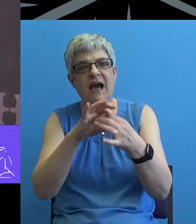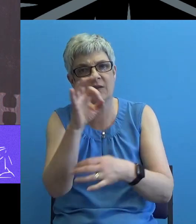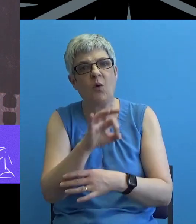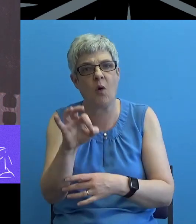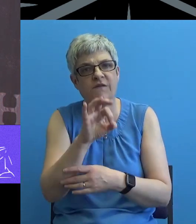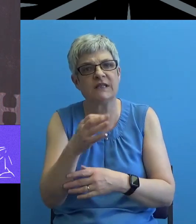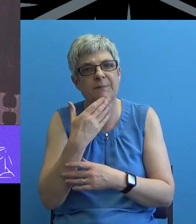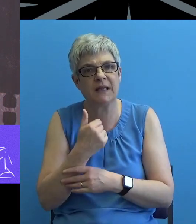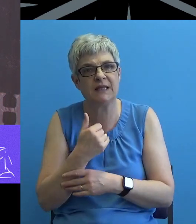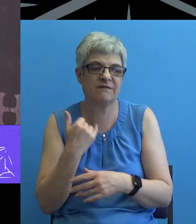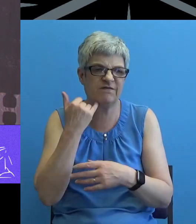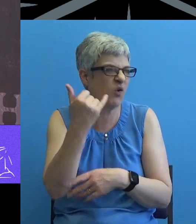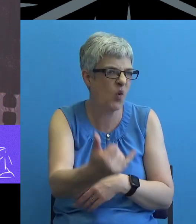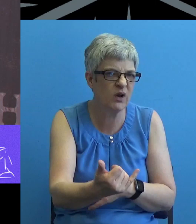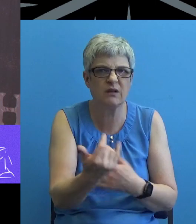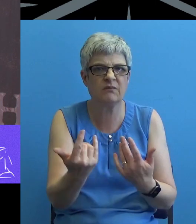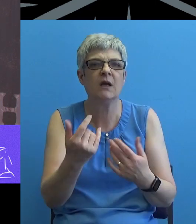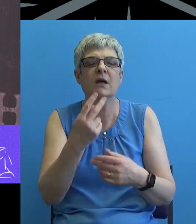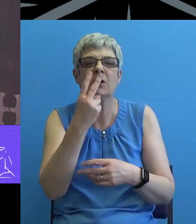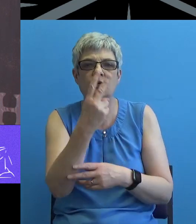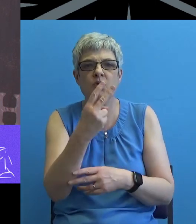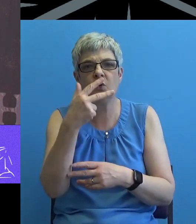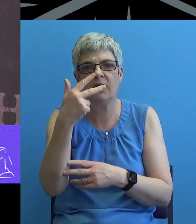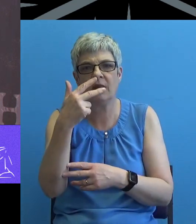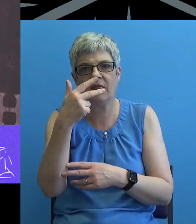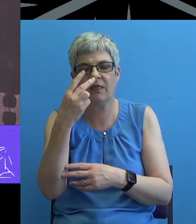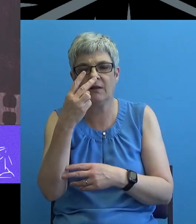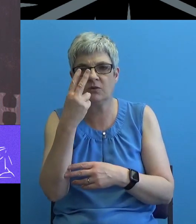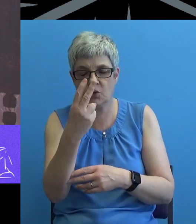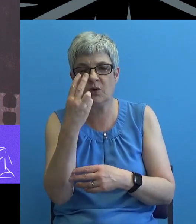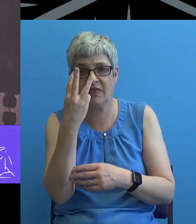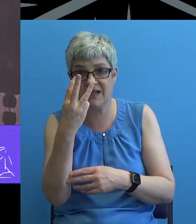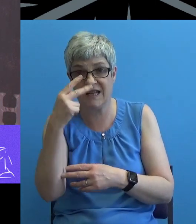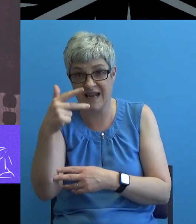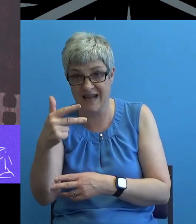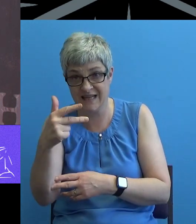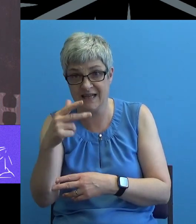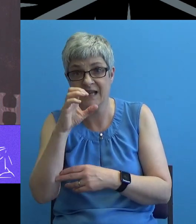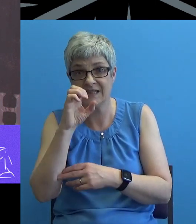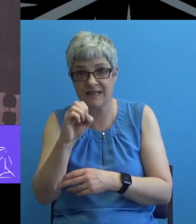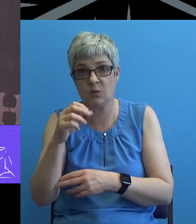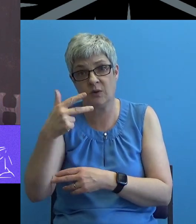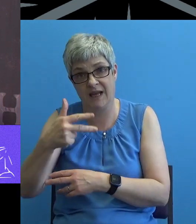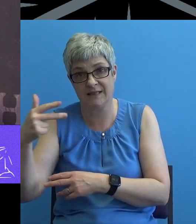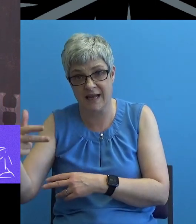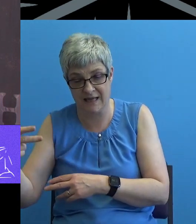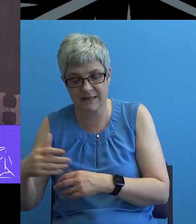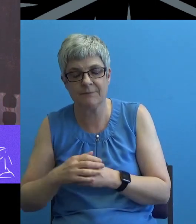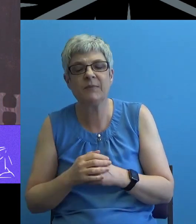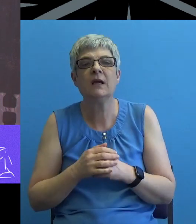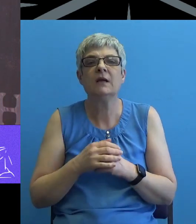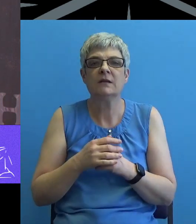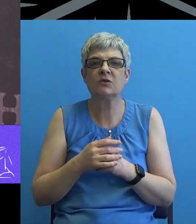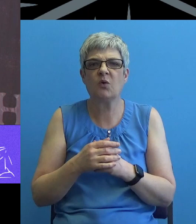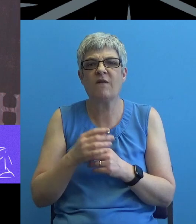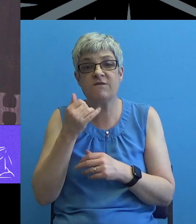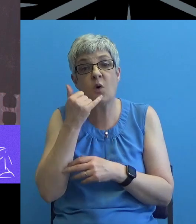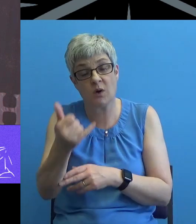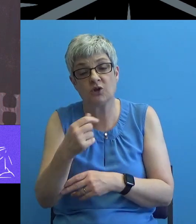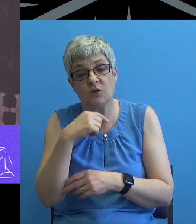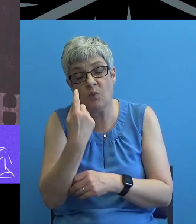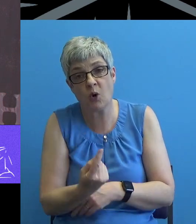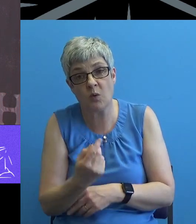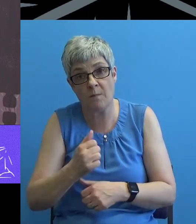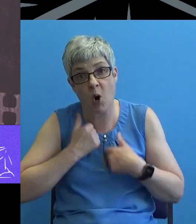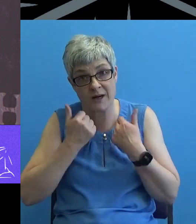the church office. Phone the church office. That's 238088. Phone the church office tomorrow morning, Monday the